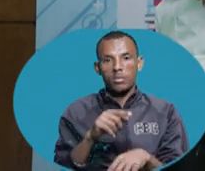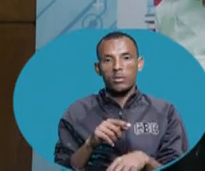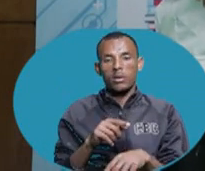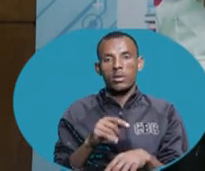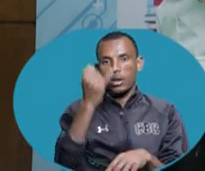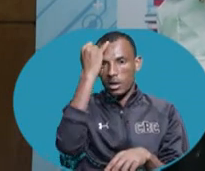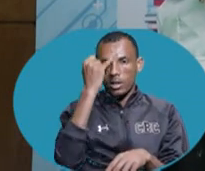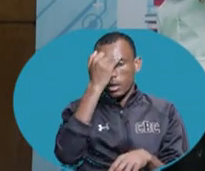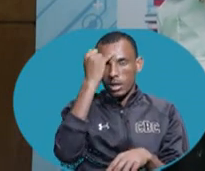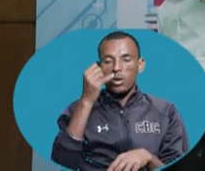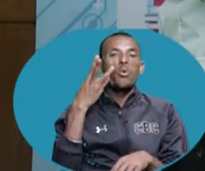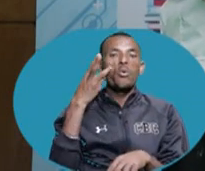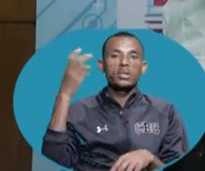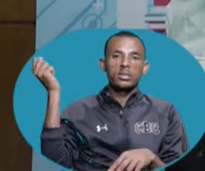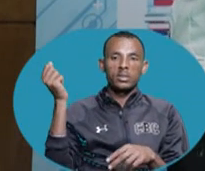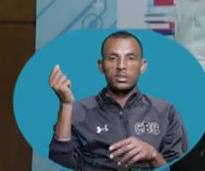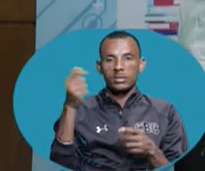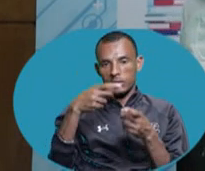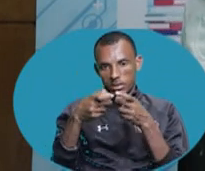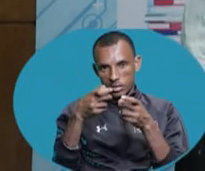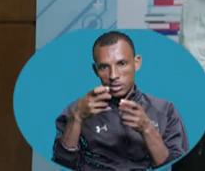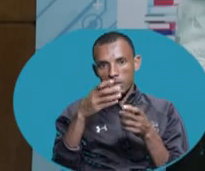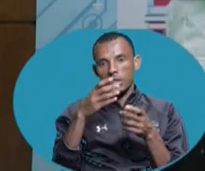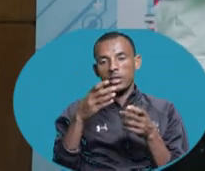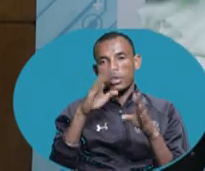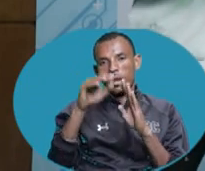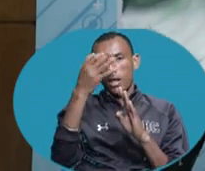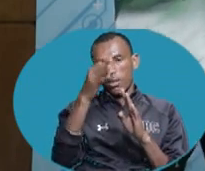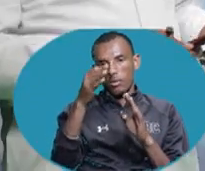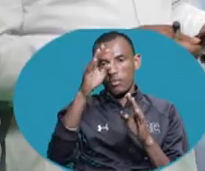1944. At the same time, Mussolini was died. The next